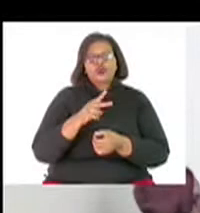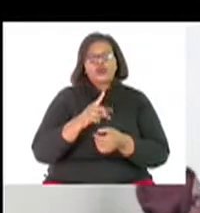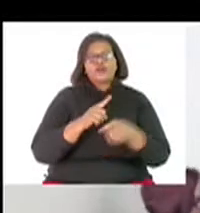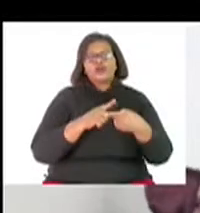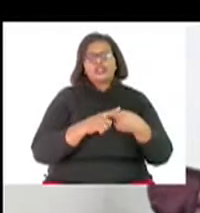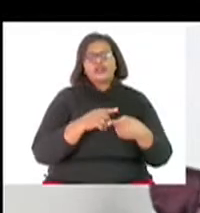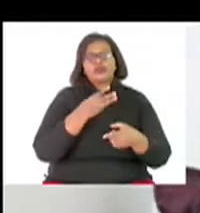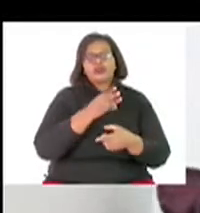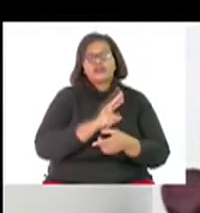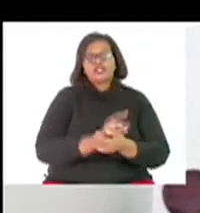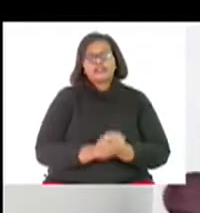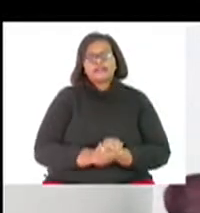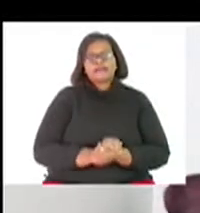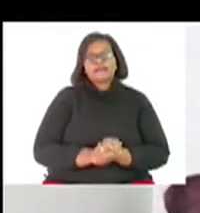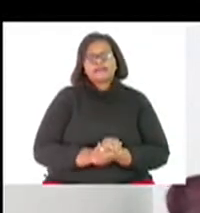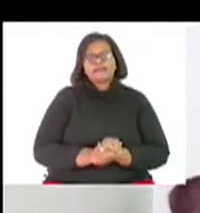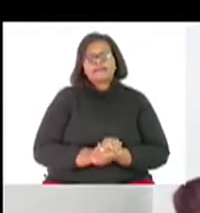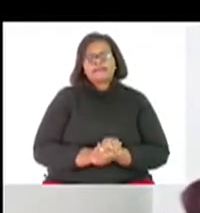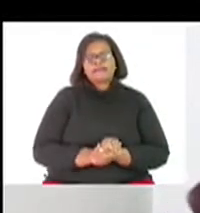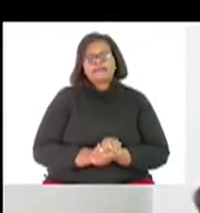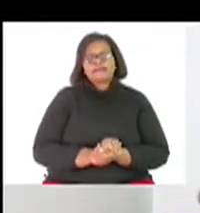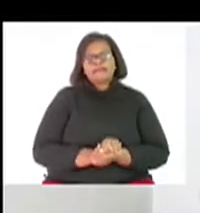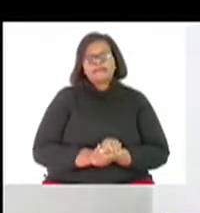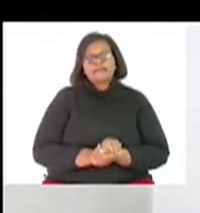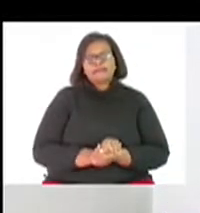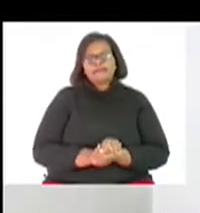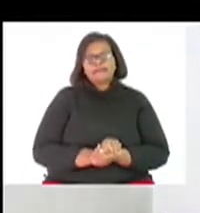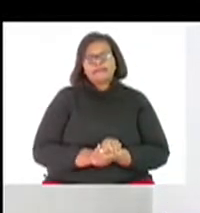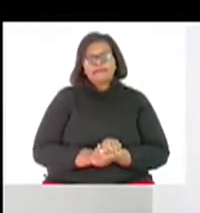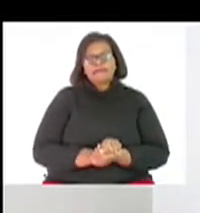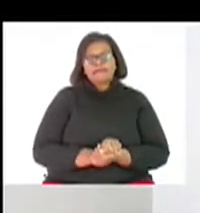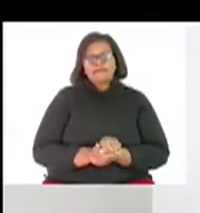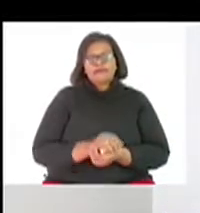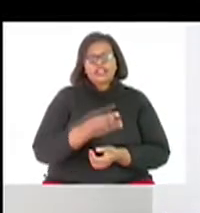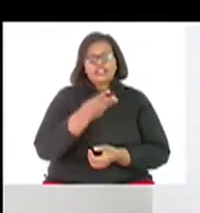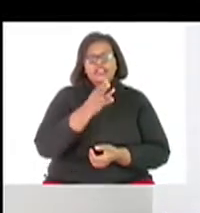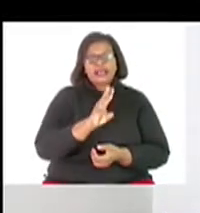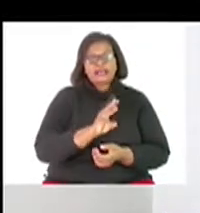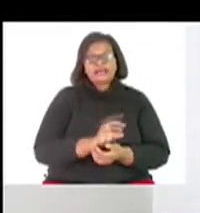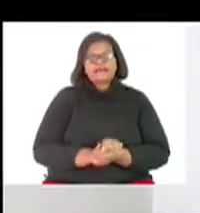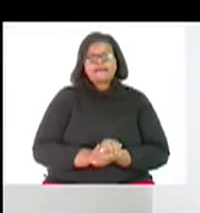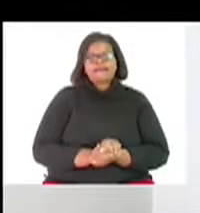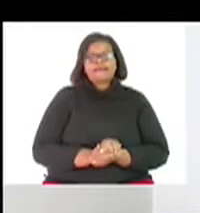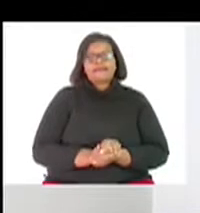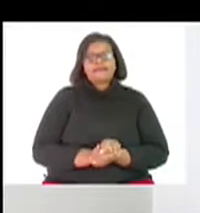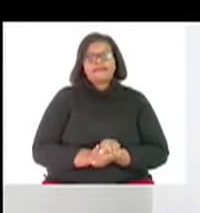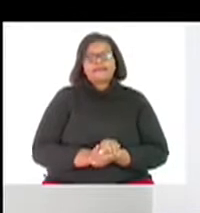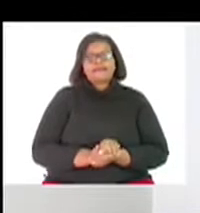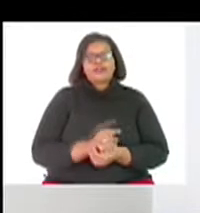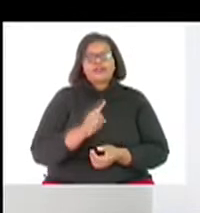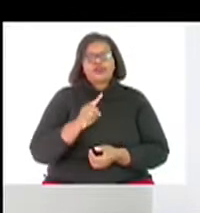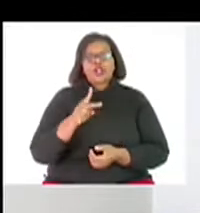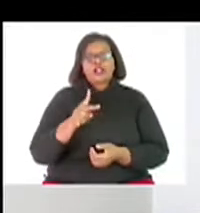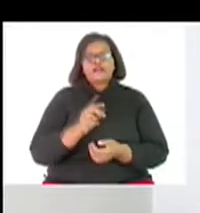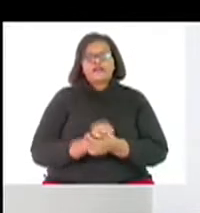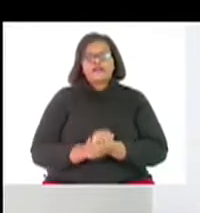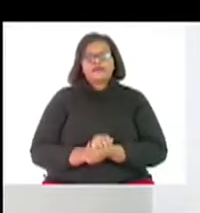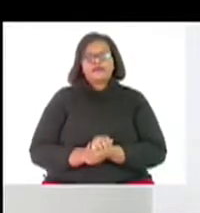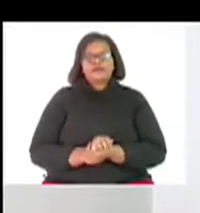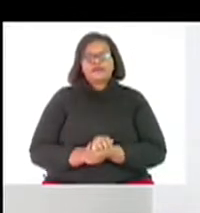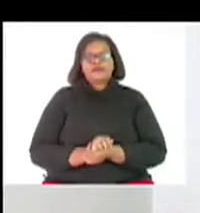6, Pumweni, can you help me out here? 6. He says 6, 12, 12,